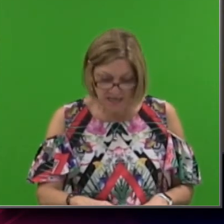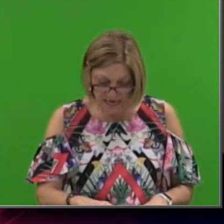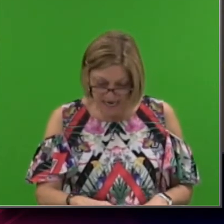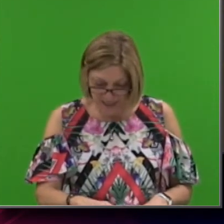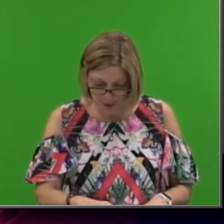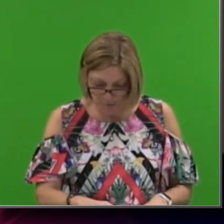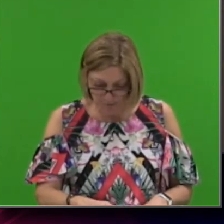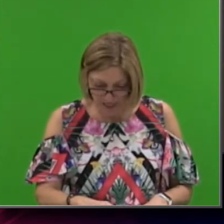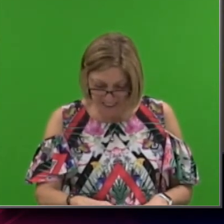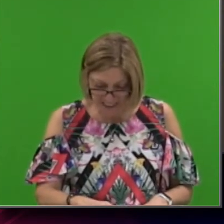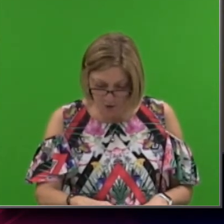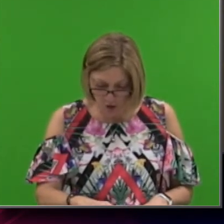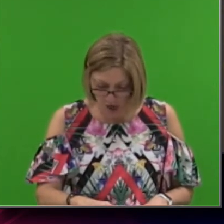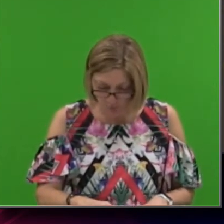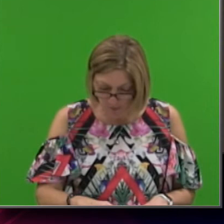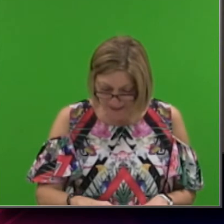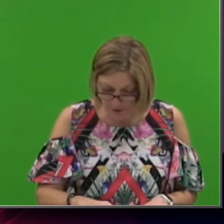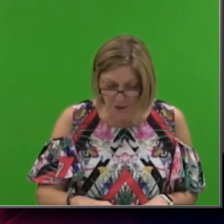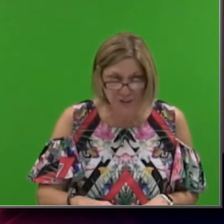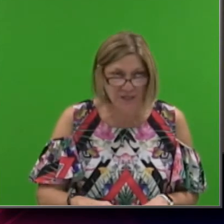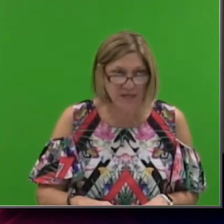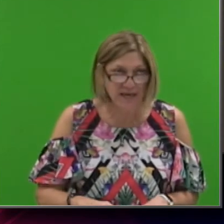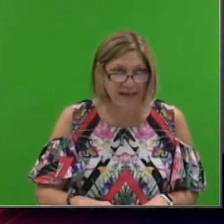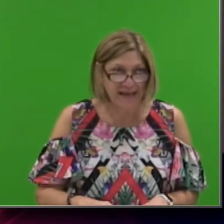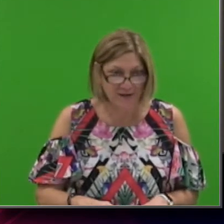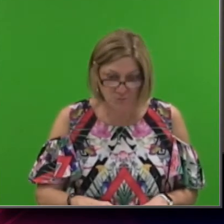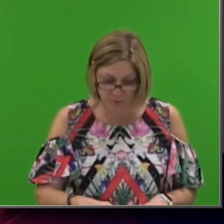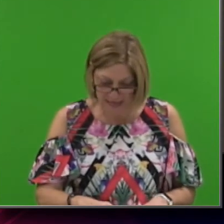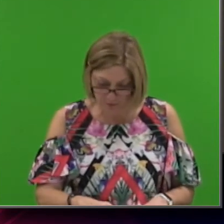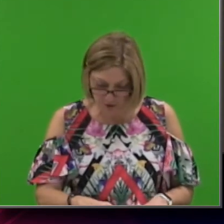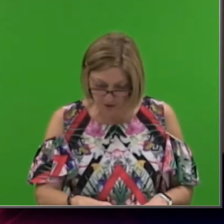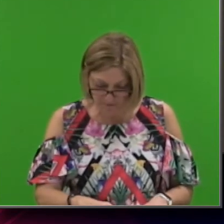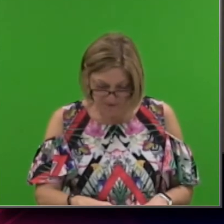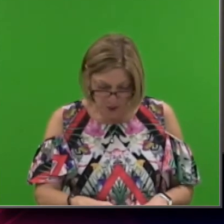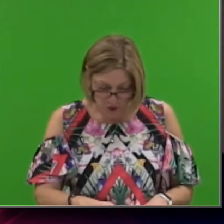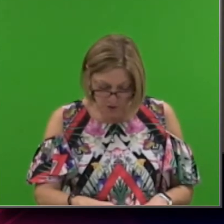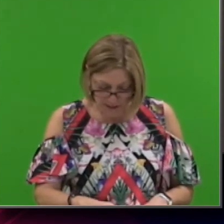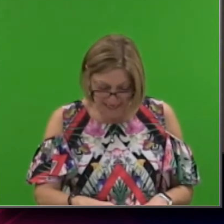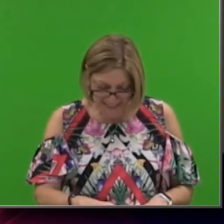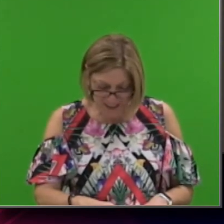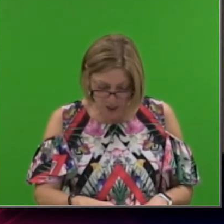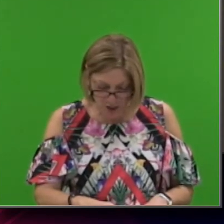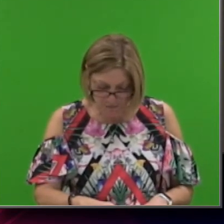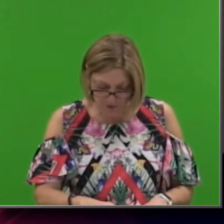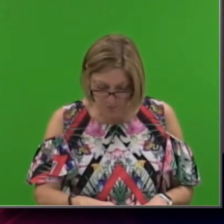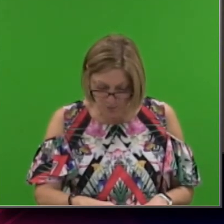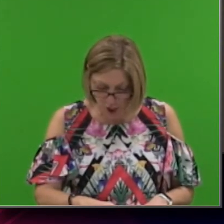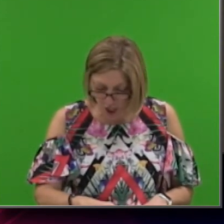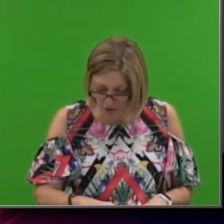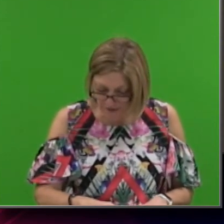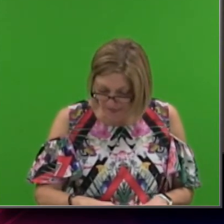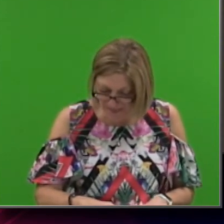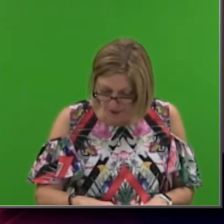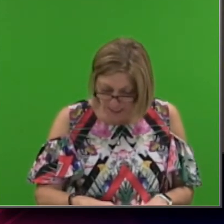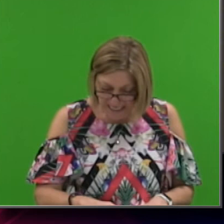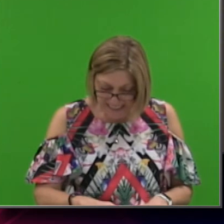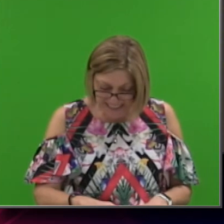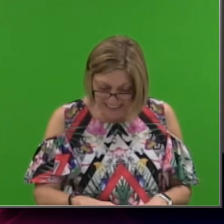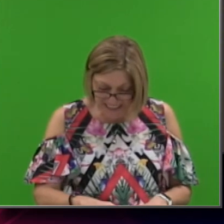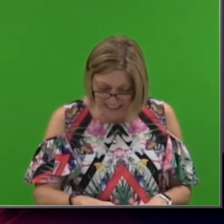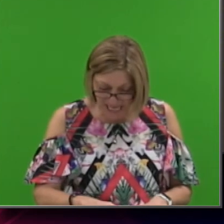smaller, and her body got rounder and rounder. Her legs and arms grew longer and